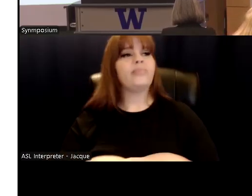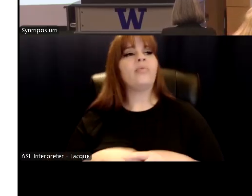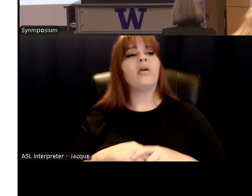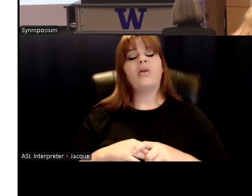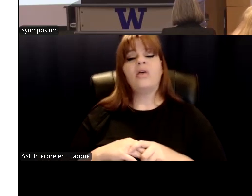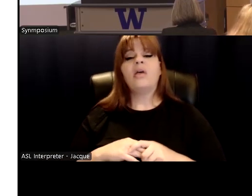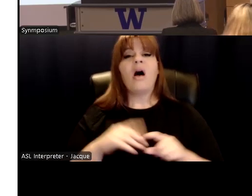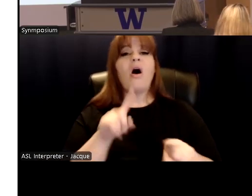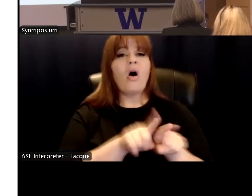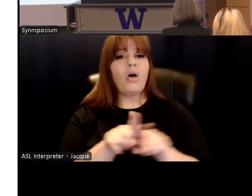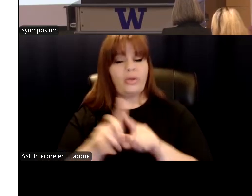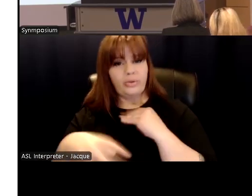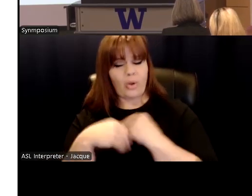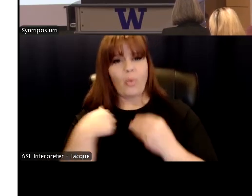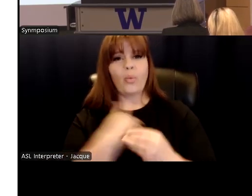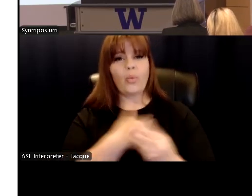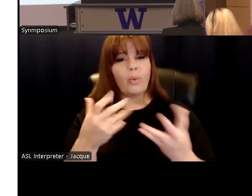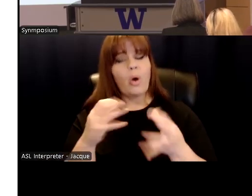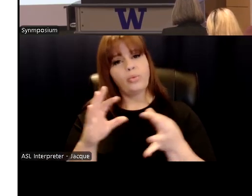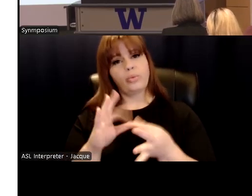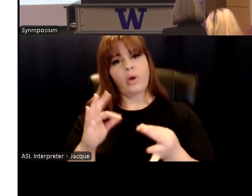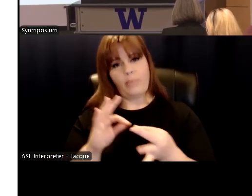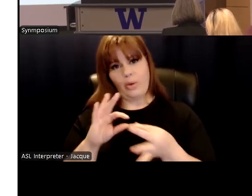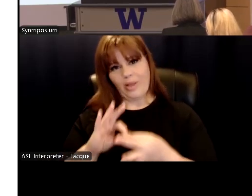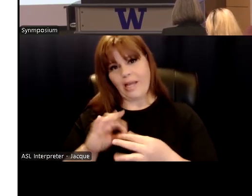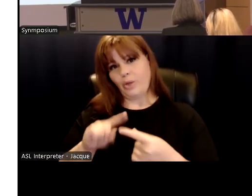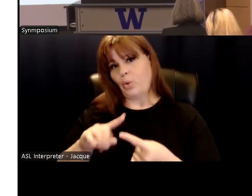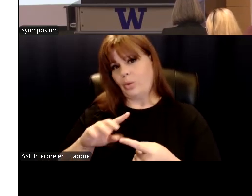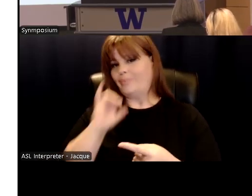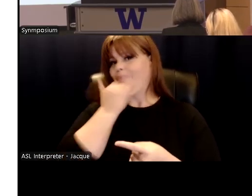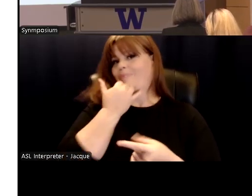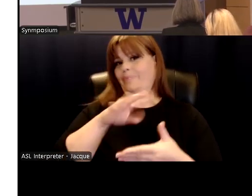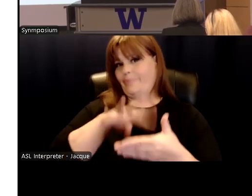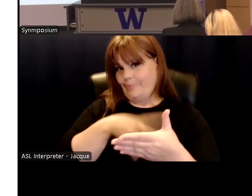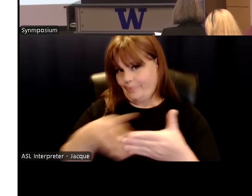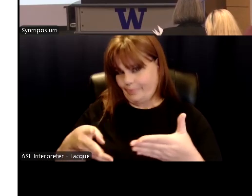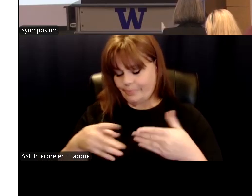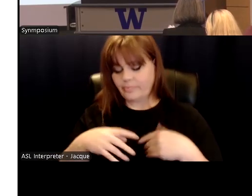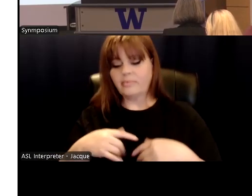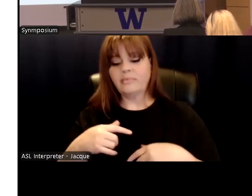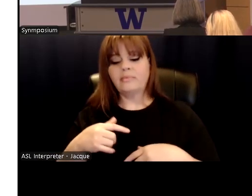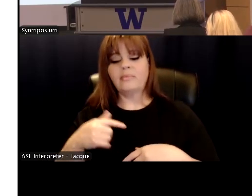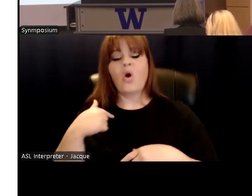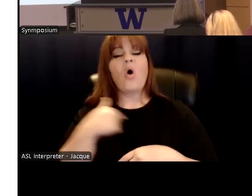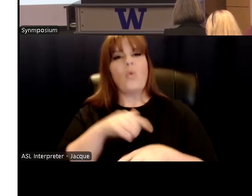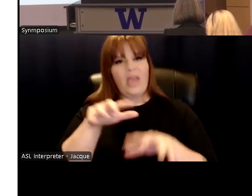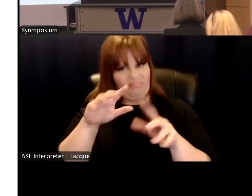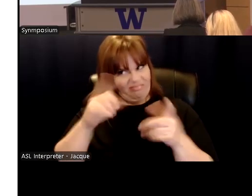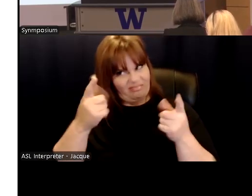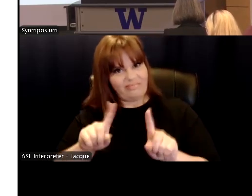Additionally, we would like to comment on the scheduling mistake we made by holding this event during Yom